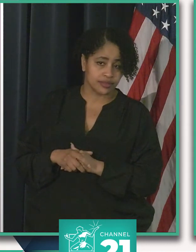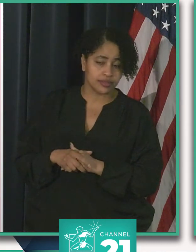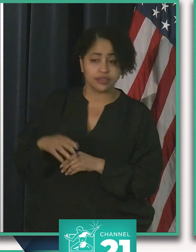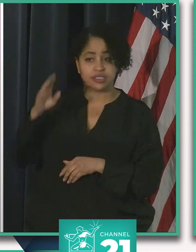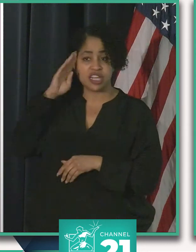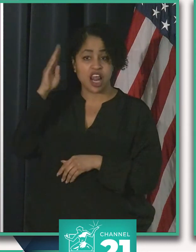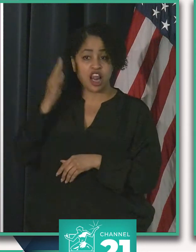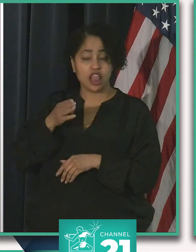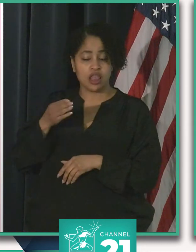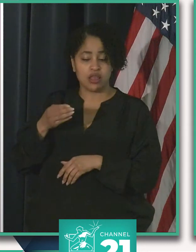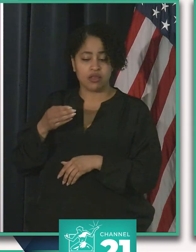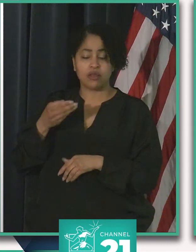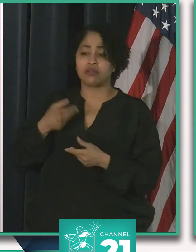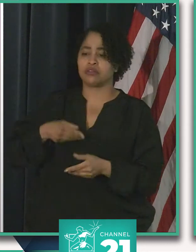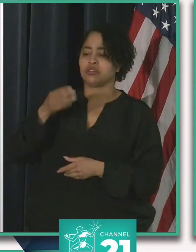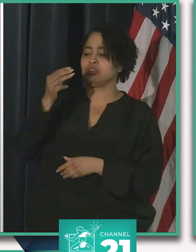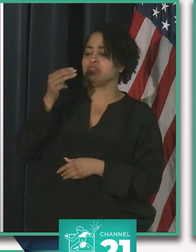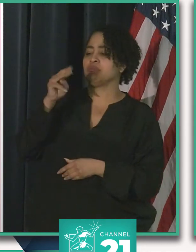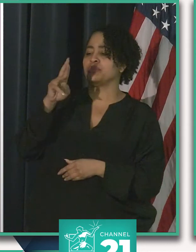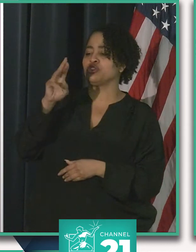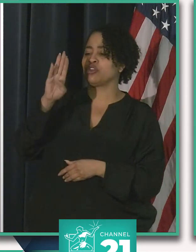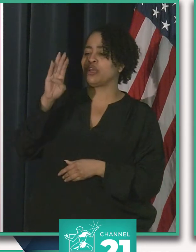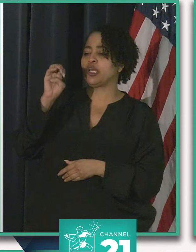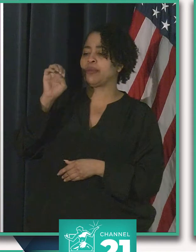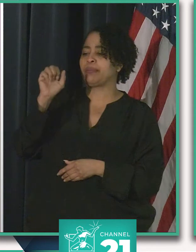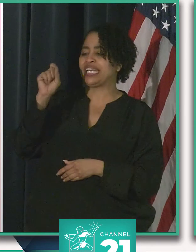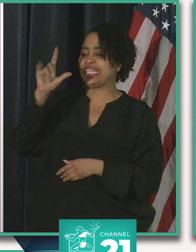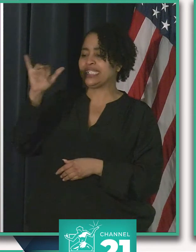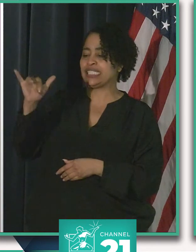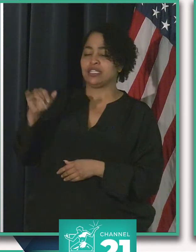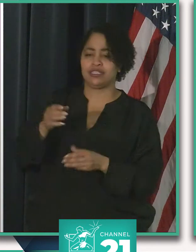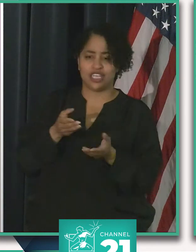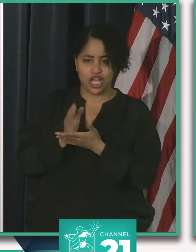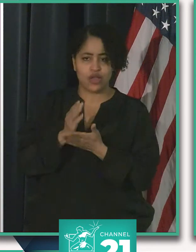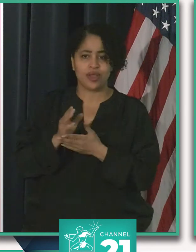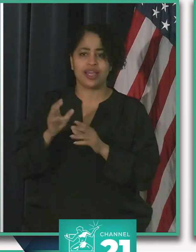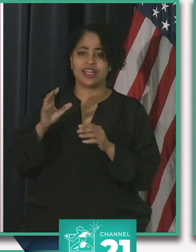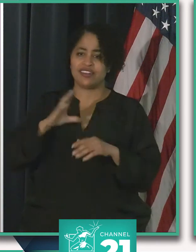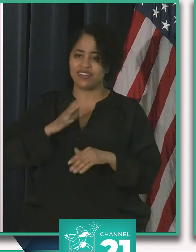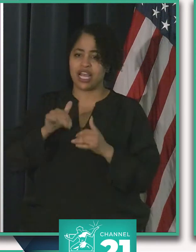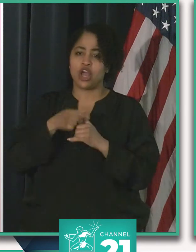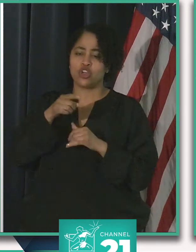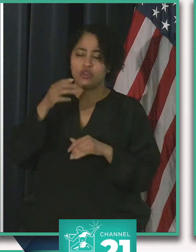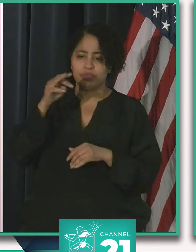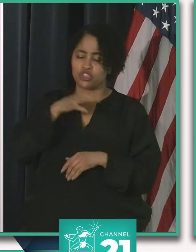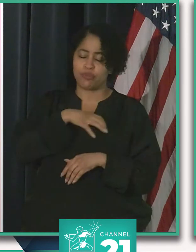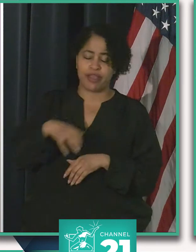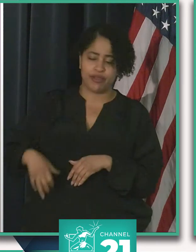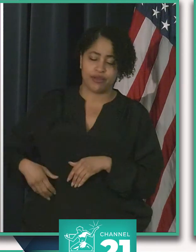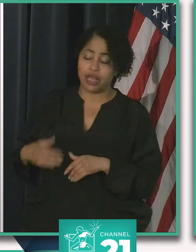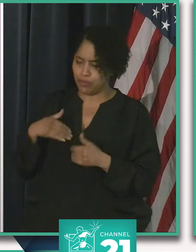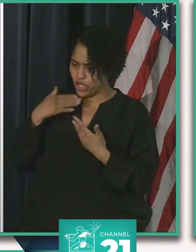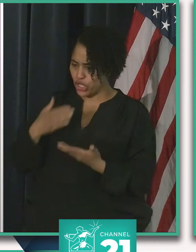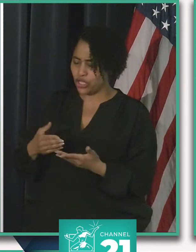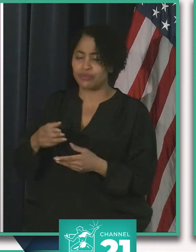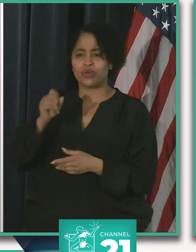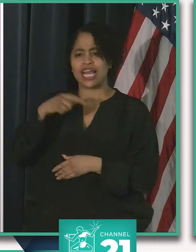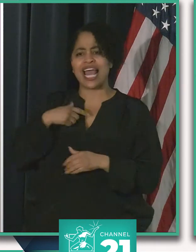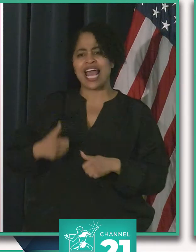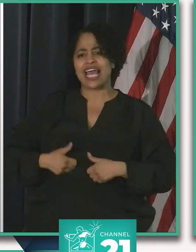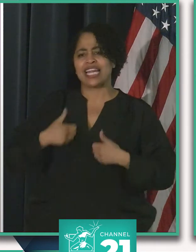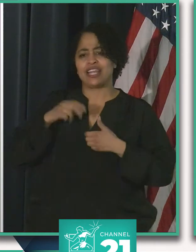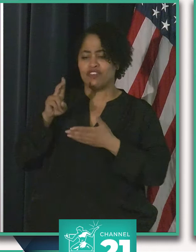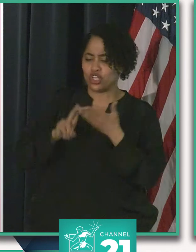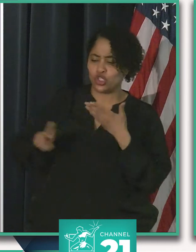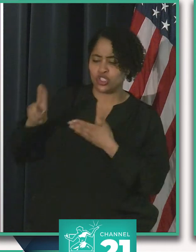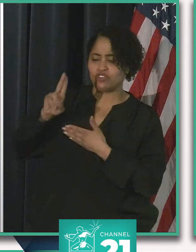Hello, it's Mr. Beasley. All right. How are you? All right. Fine. How are you doing, Mr. Mayor? Good. Hi, I live in a